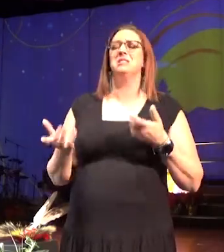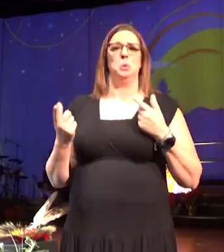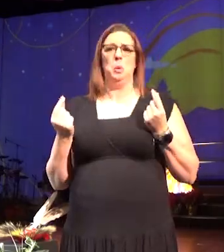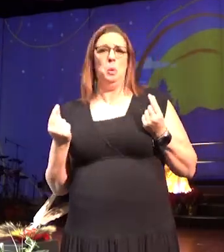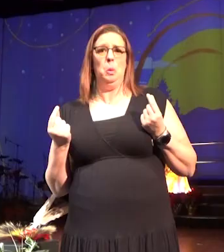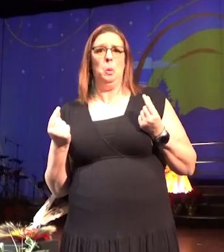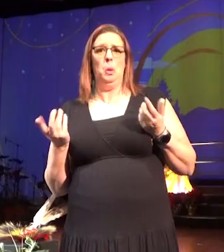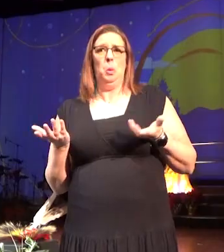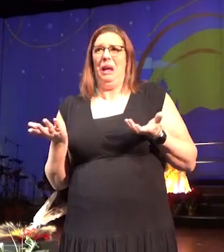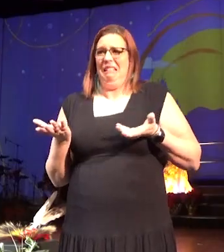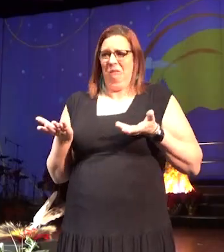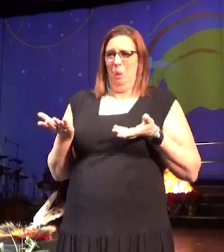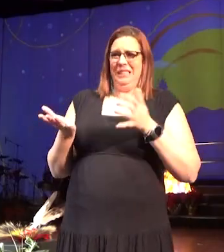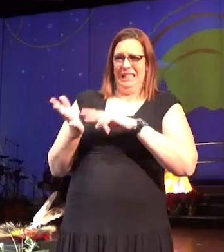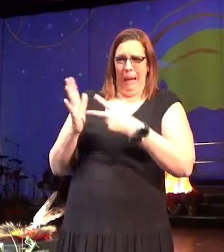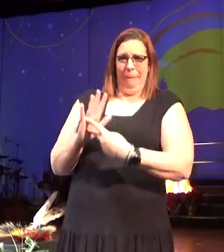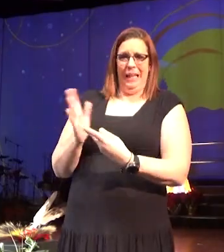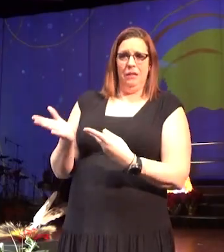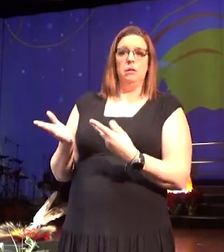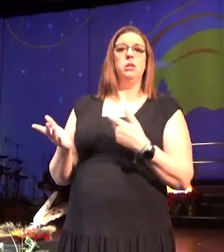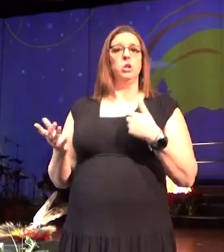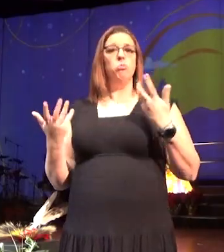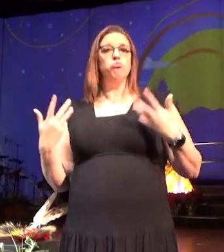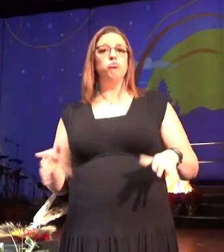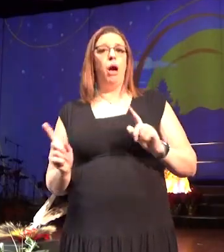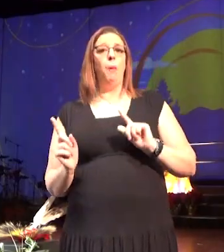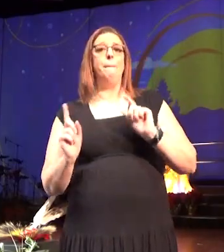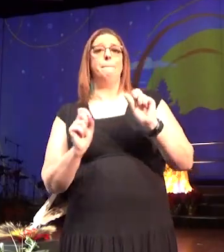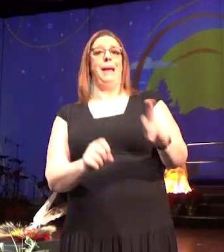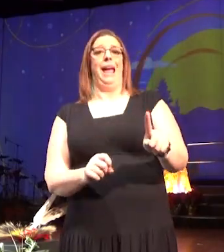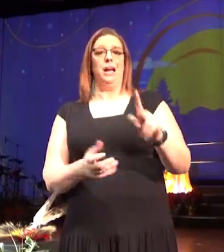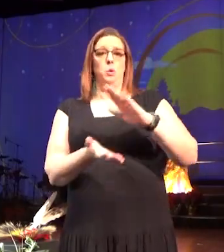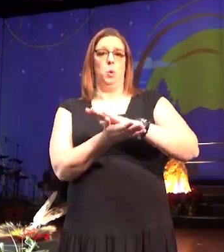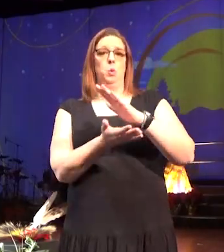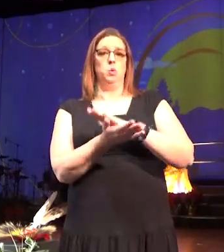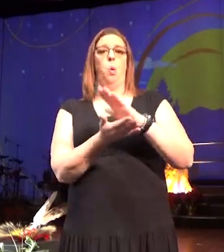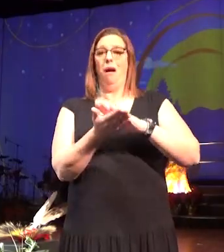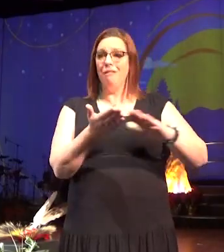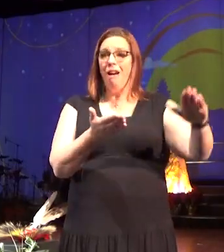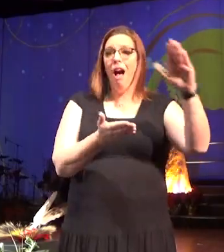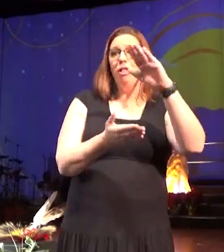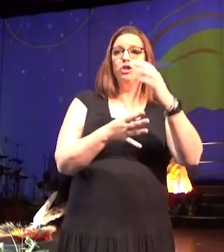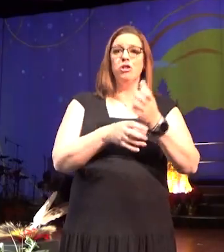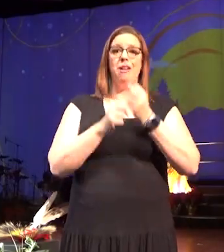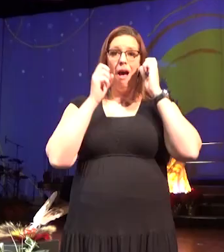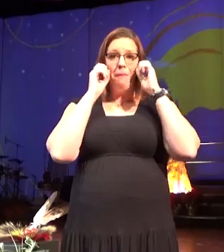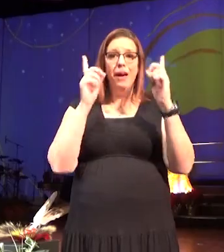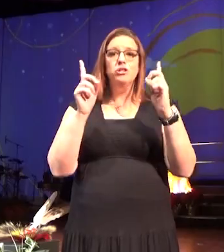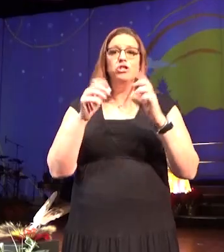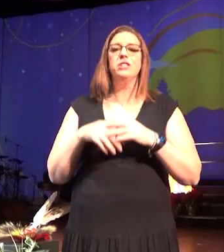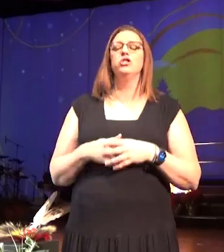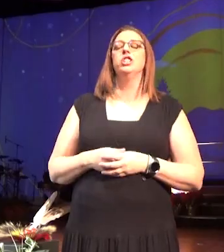am I going to be? What is that? So I went to school for that. I went to college and got my education.